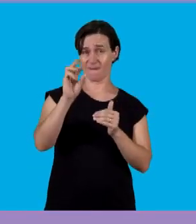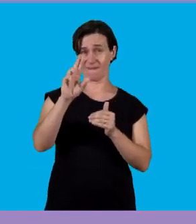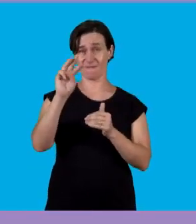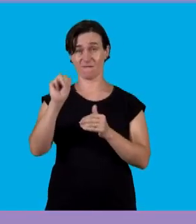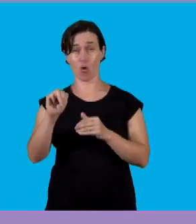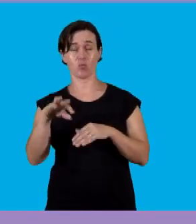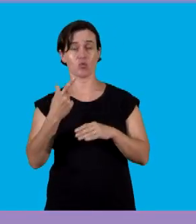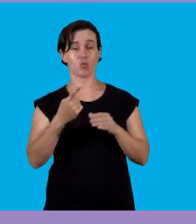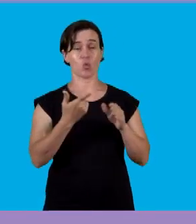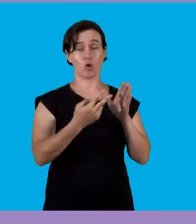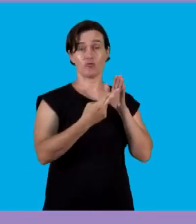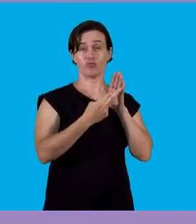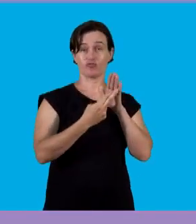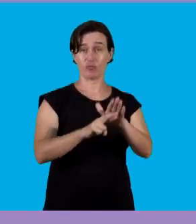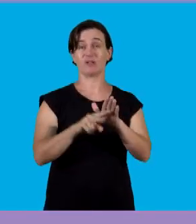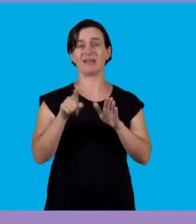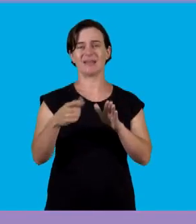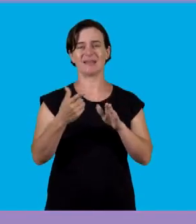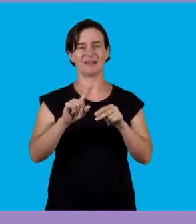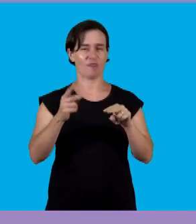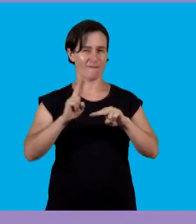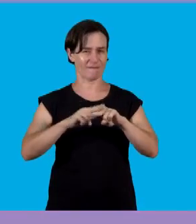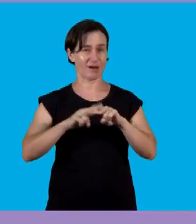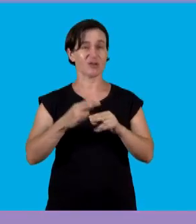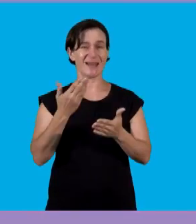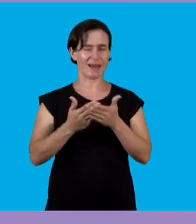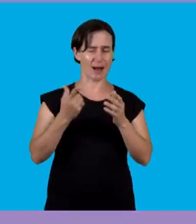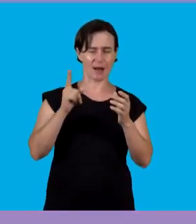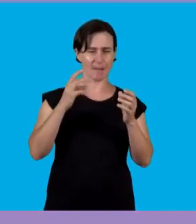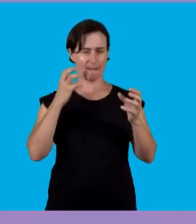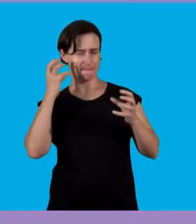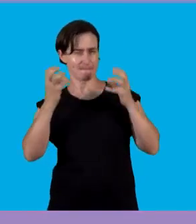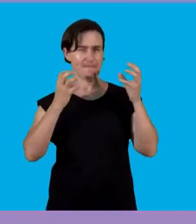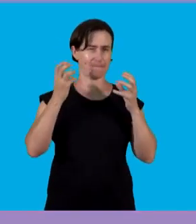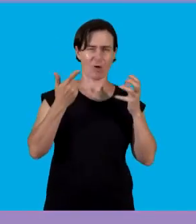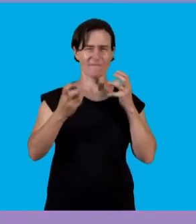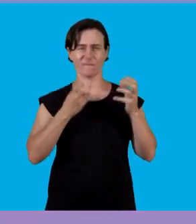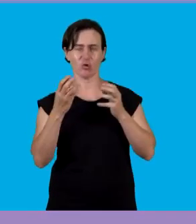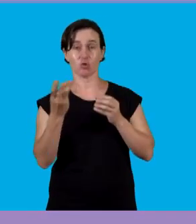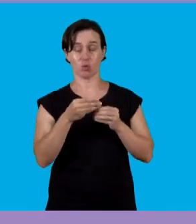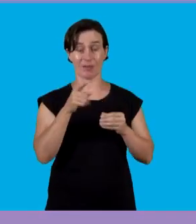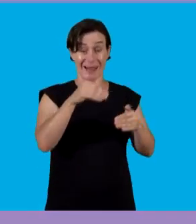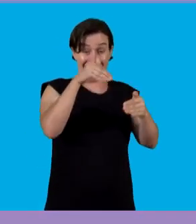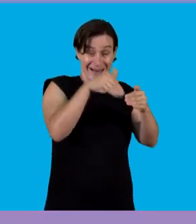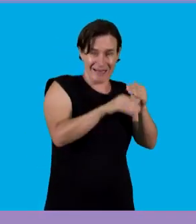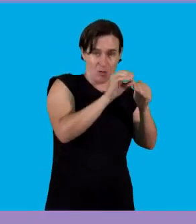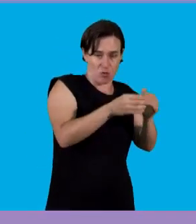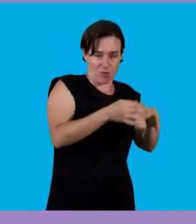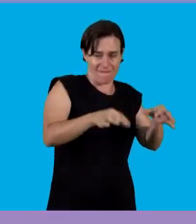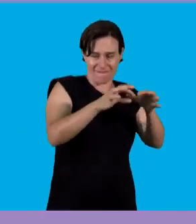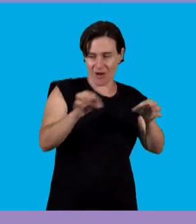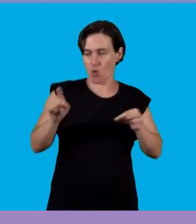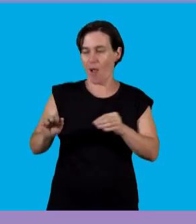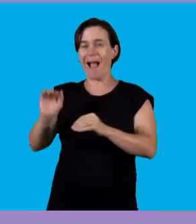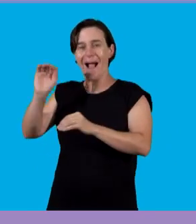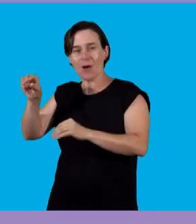of representing functions, it is common to mix up the input values and the output values.